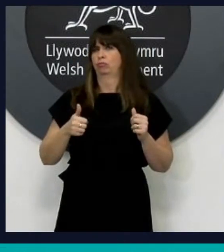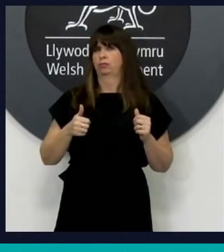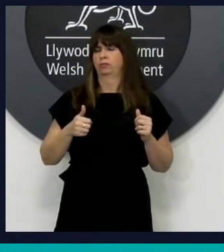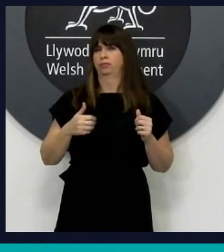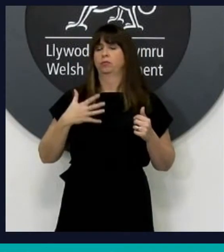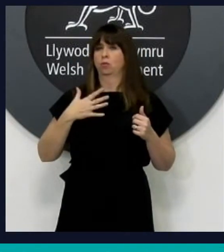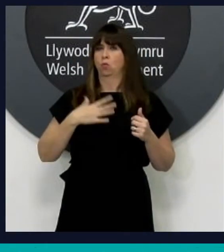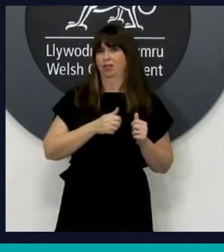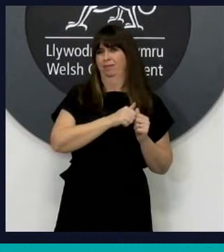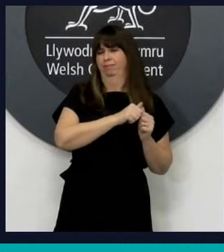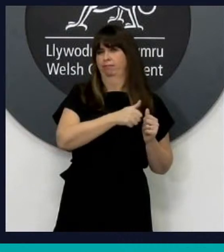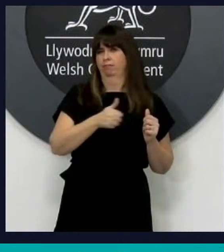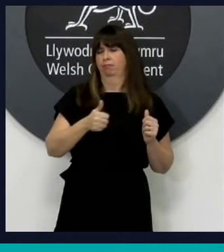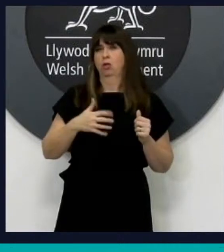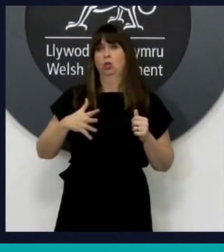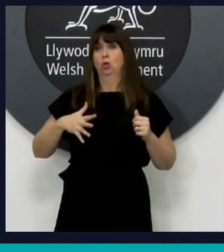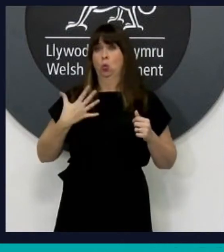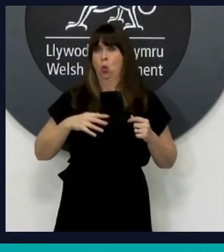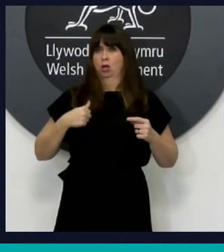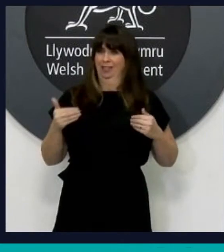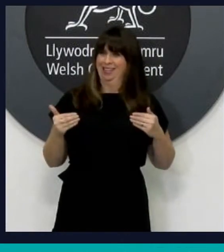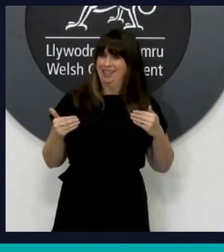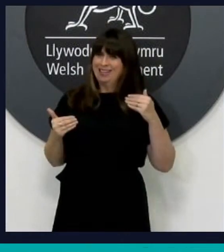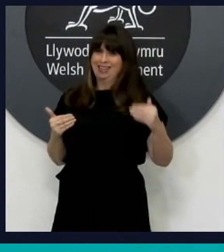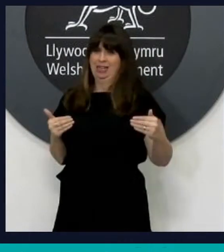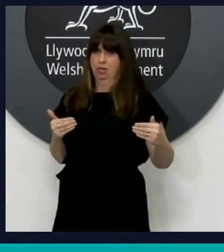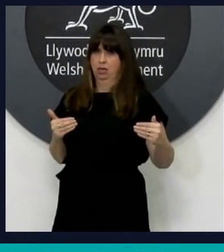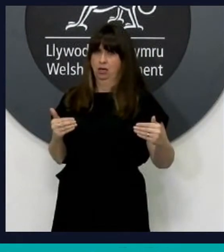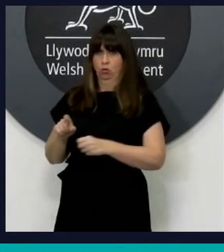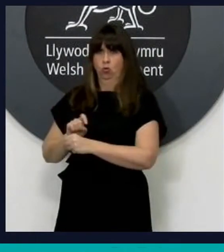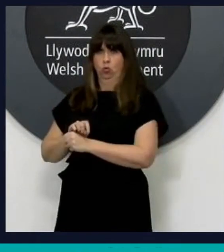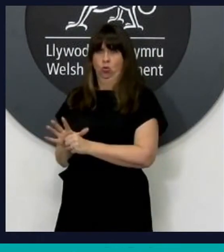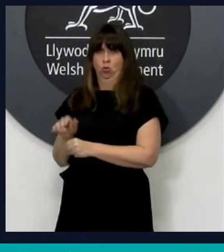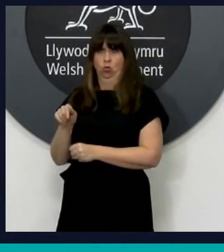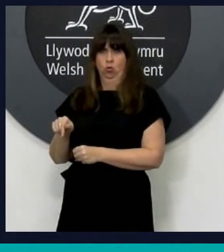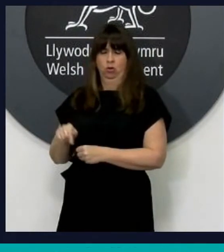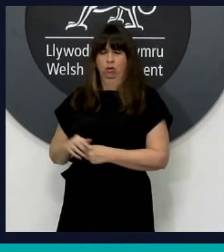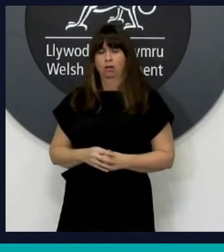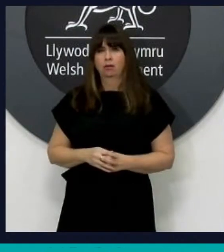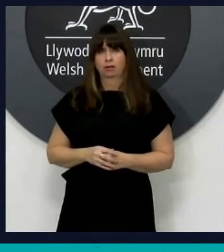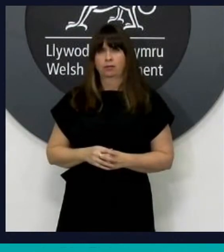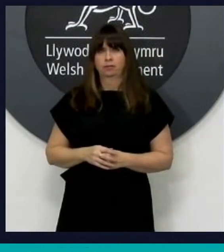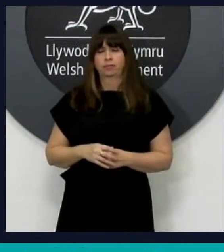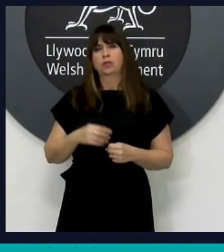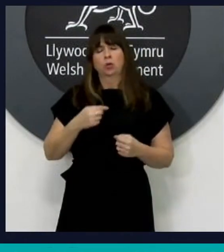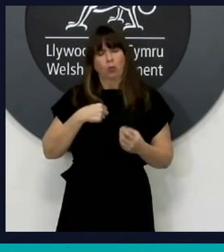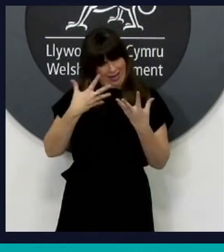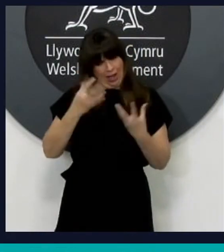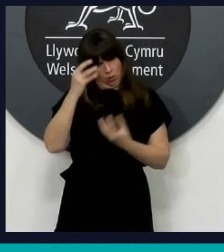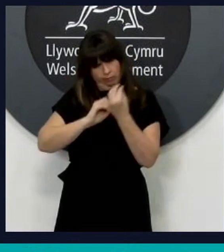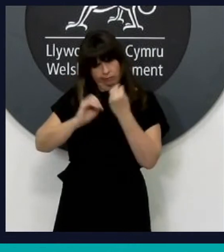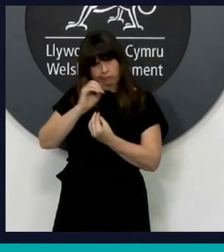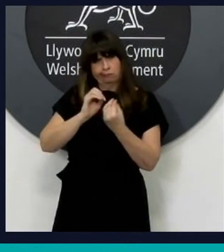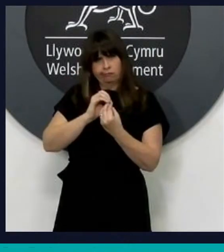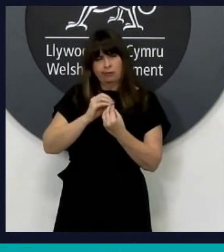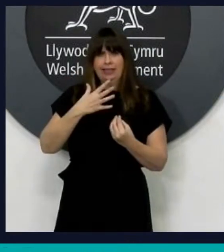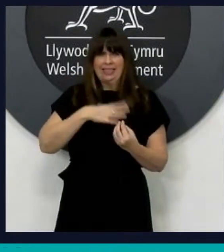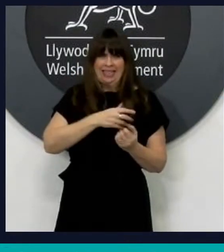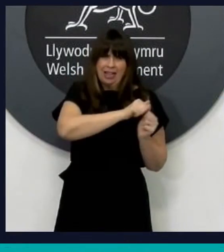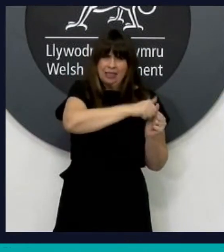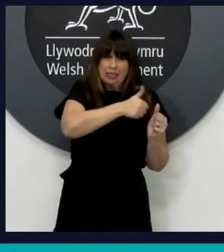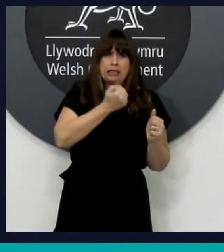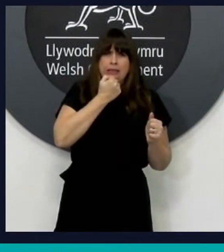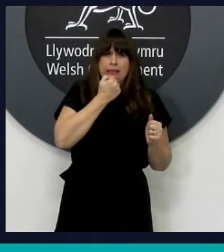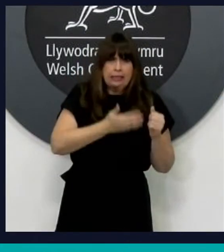that possible wave that may hit us. In terms of targets, these are still being worked up. The team has been working